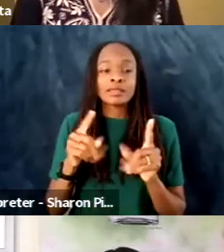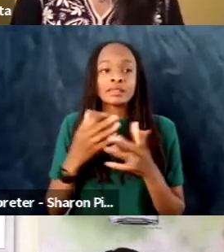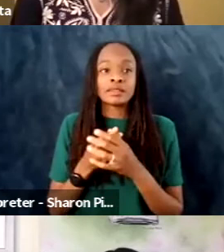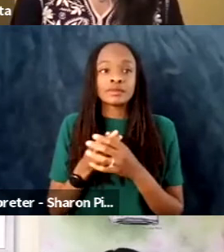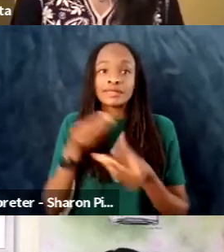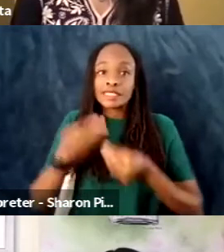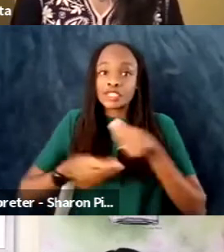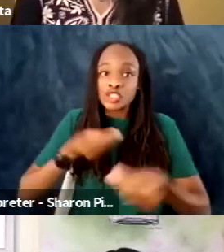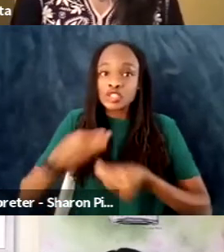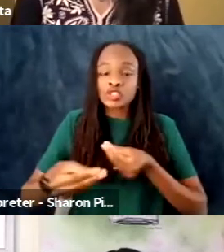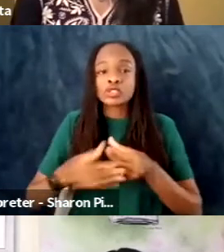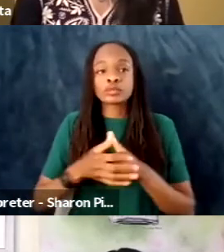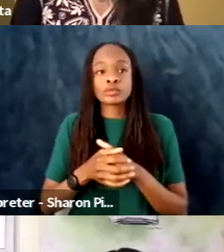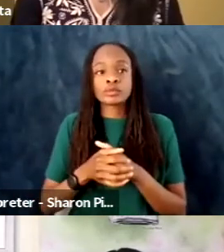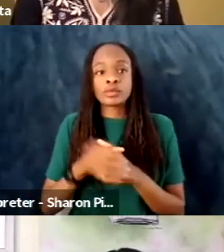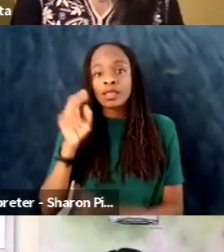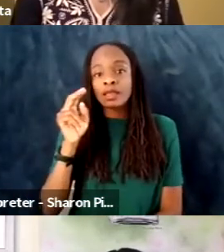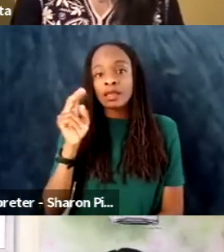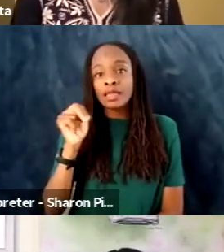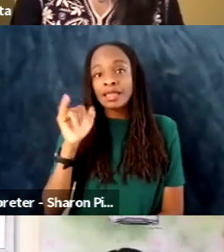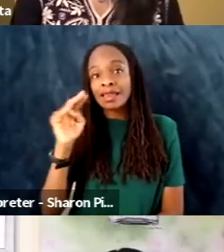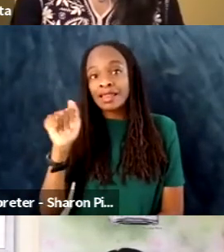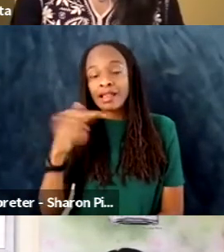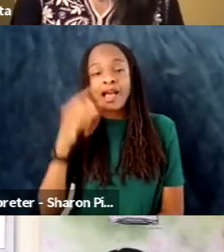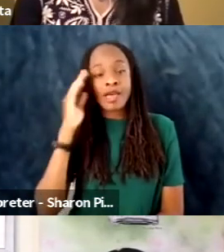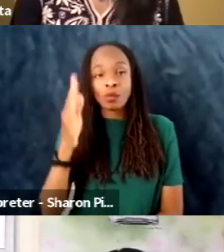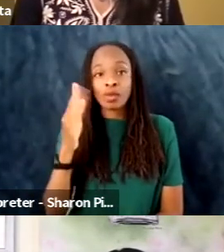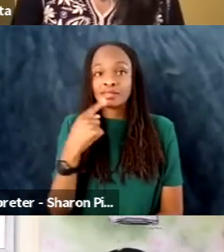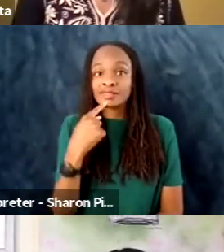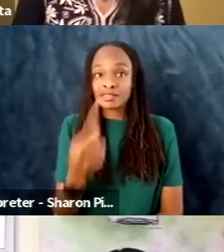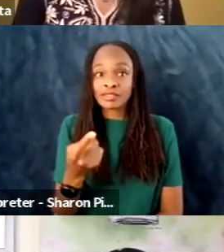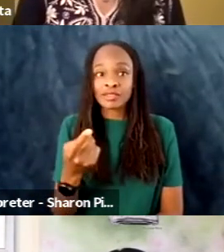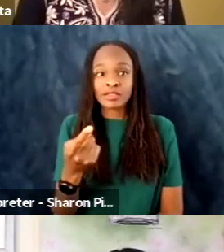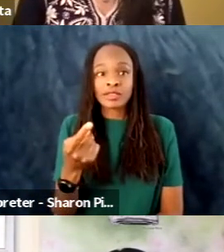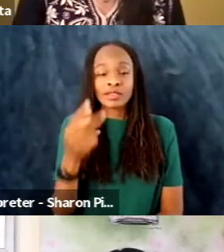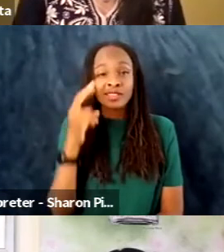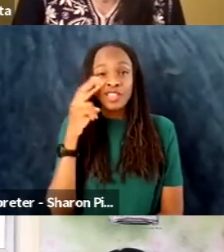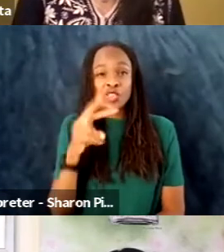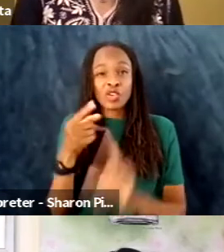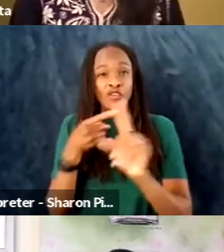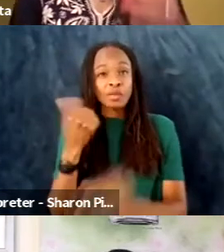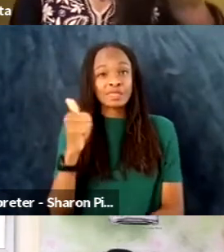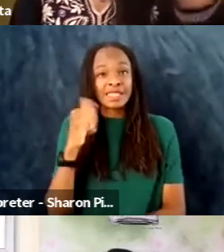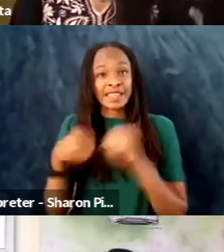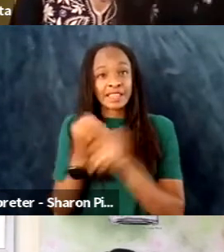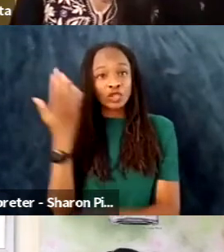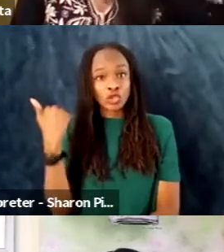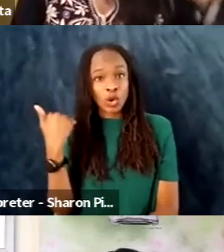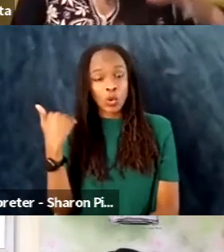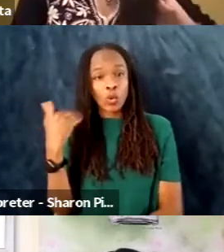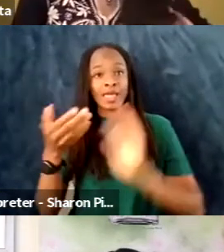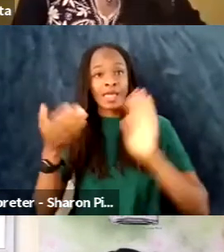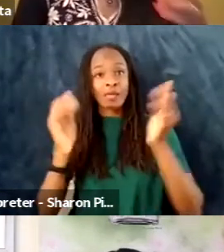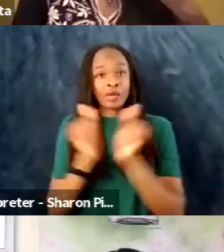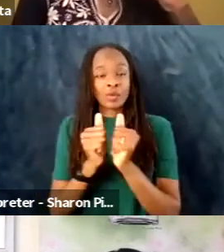Nina. Let me assure you of that. If you look at the ads of 10 years back and those of today, you will find